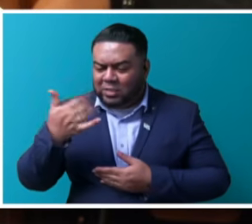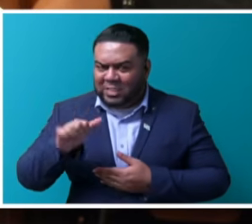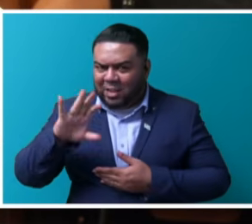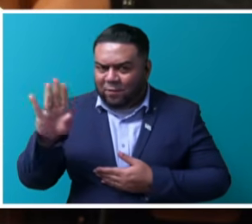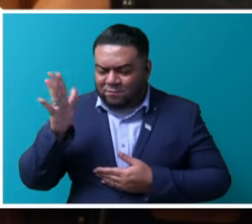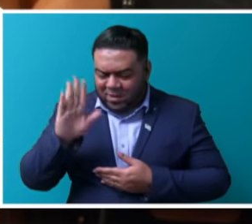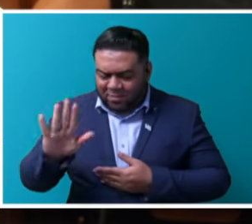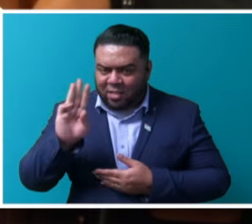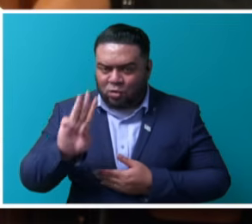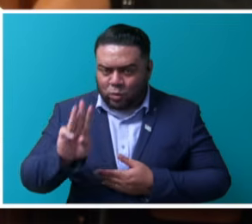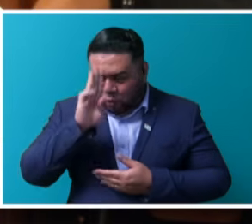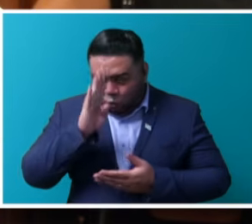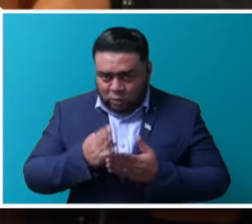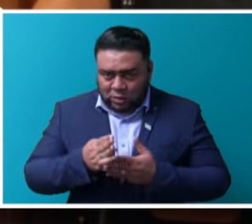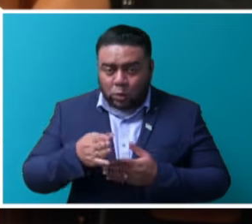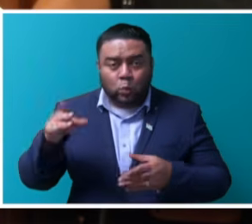24,653 students, which includes